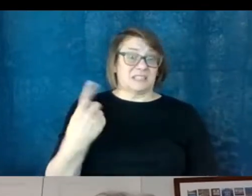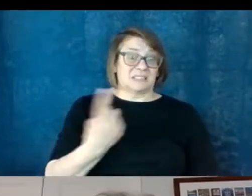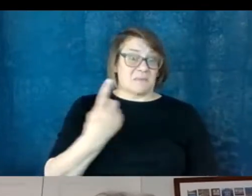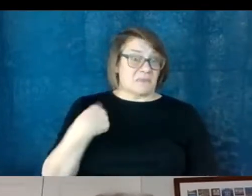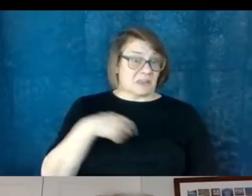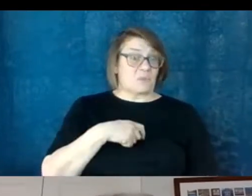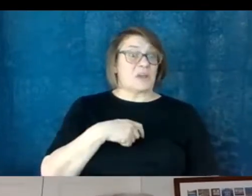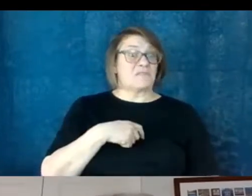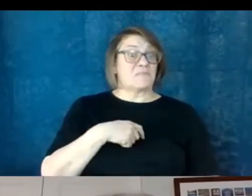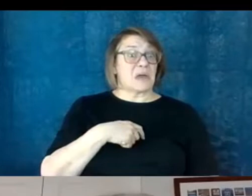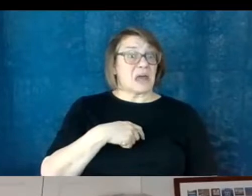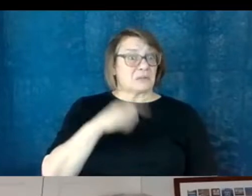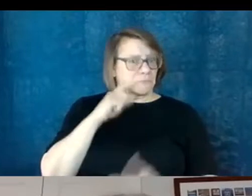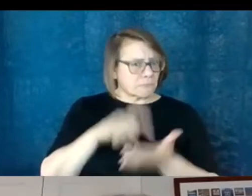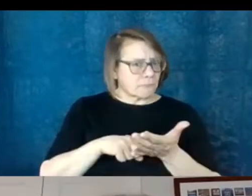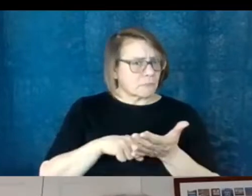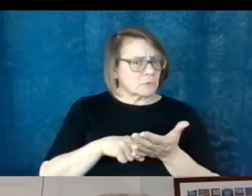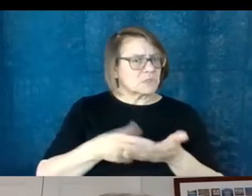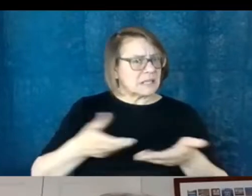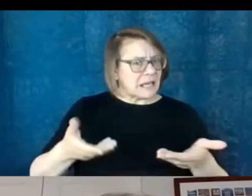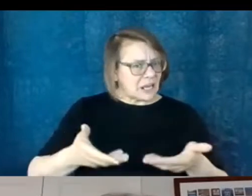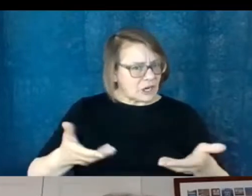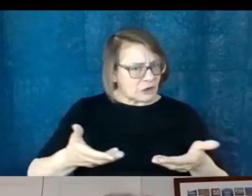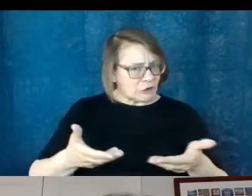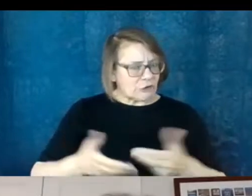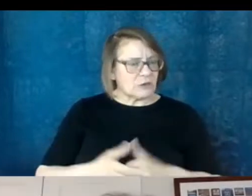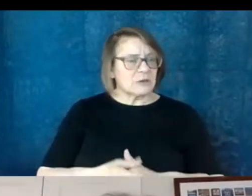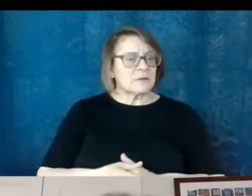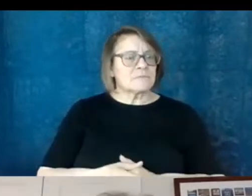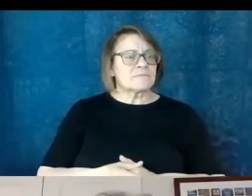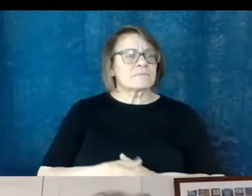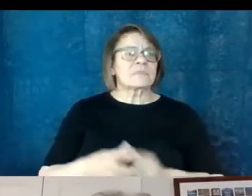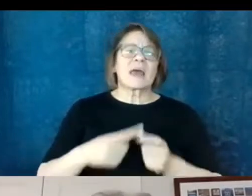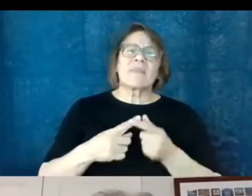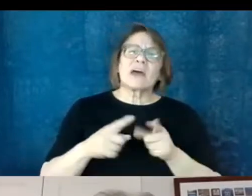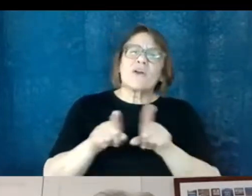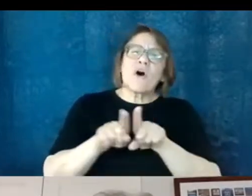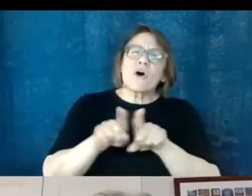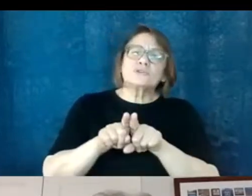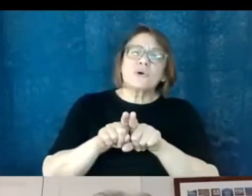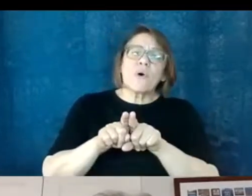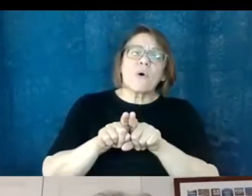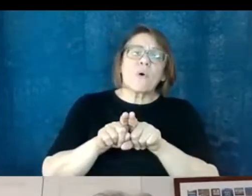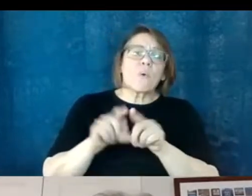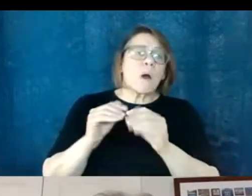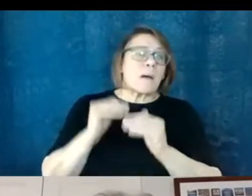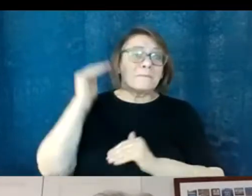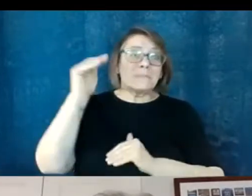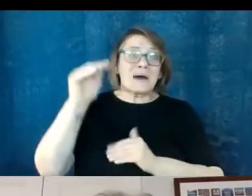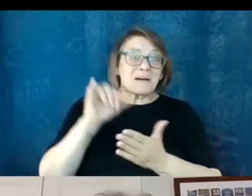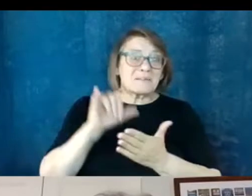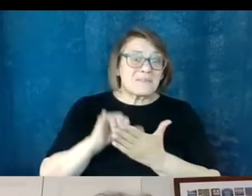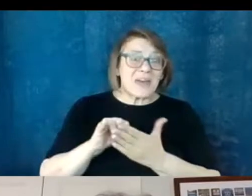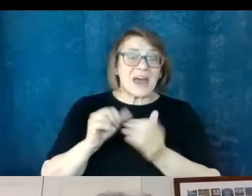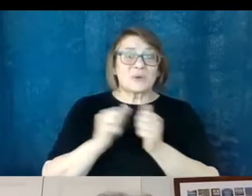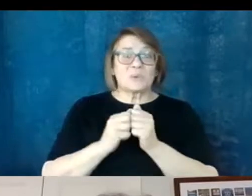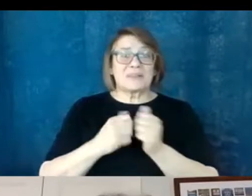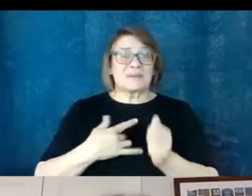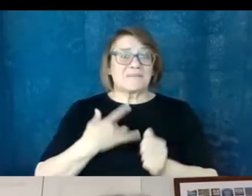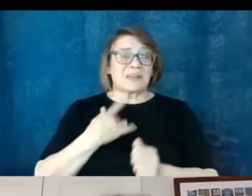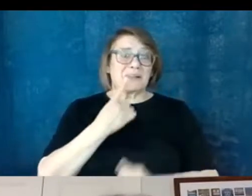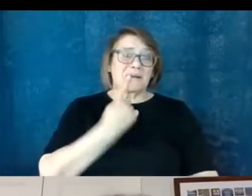been introduced to here. And then even beyond, with the